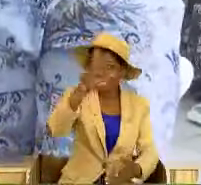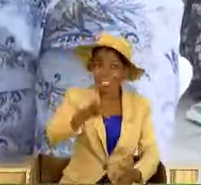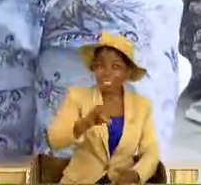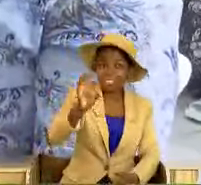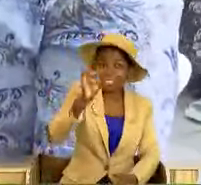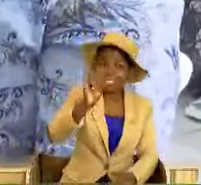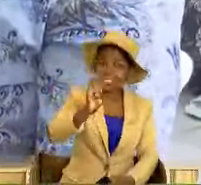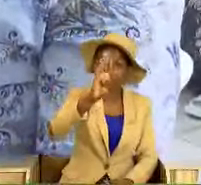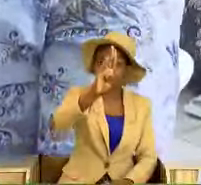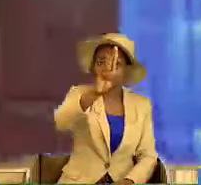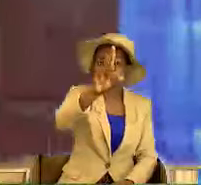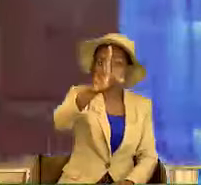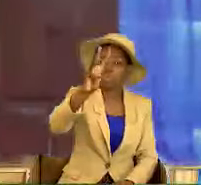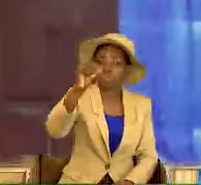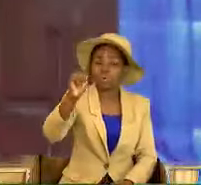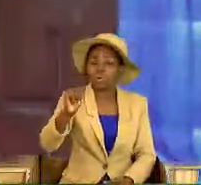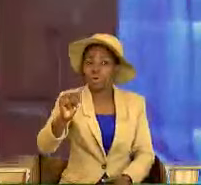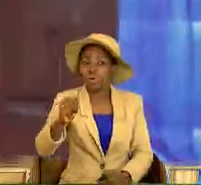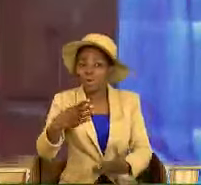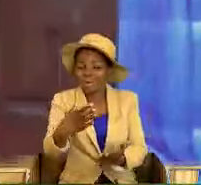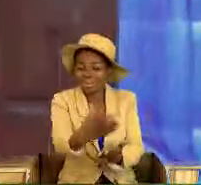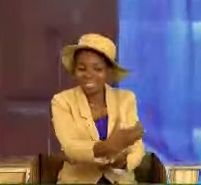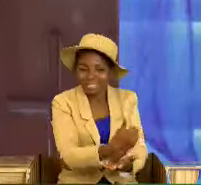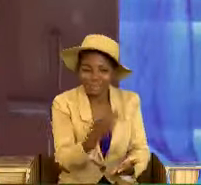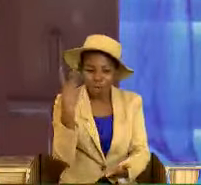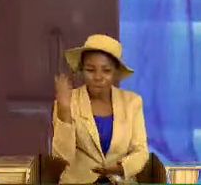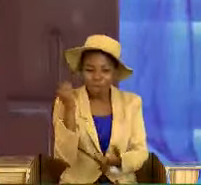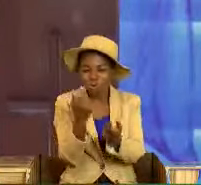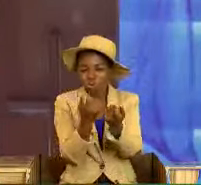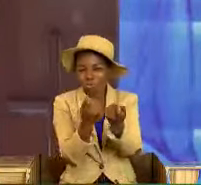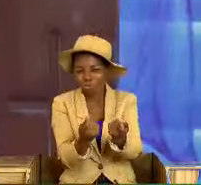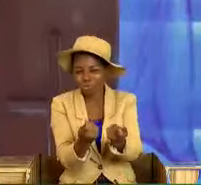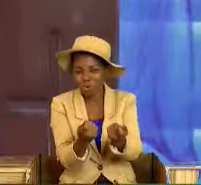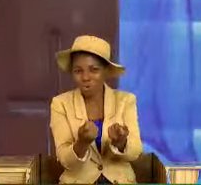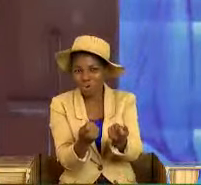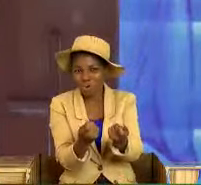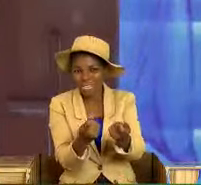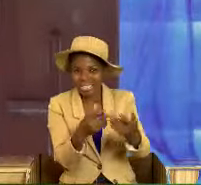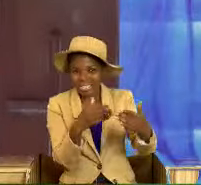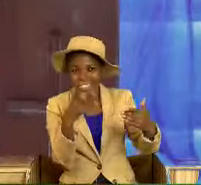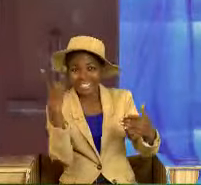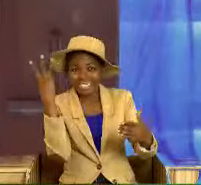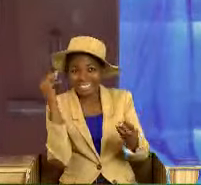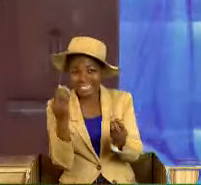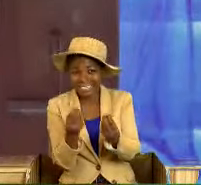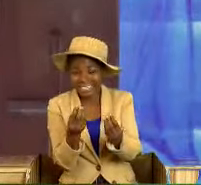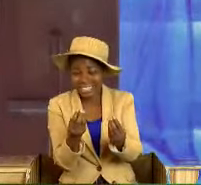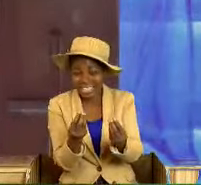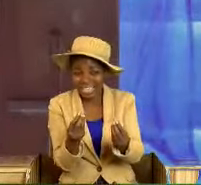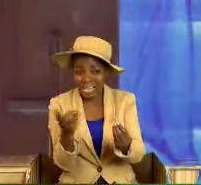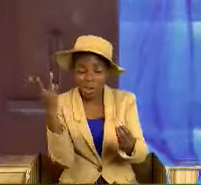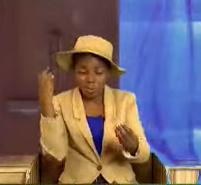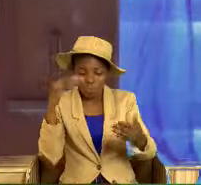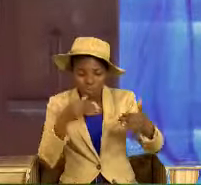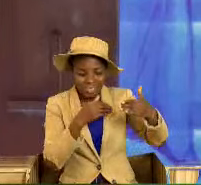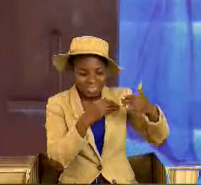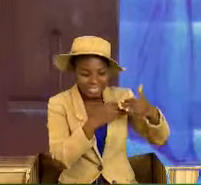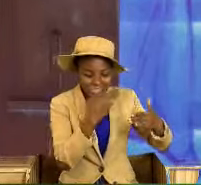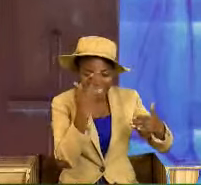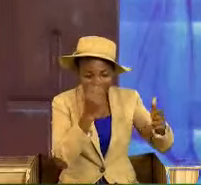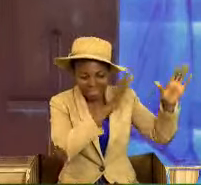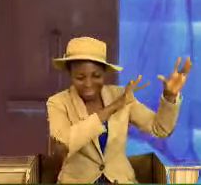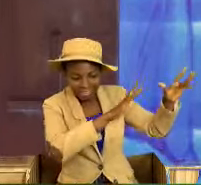address his land was next to the sea is landam cannot grow anything or produce anything